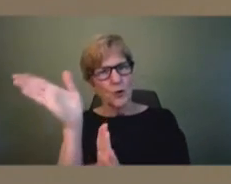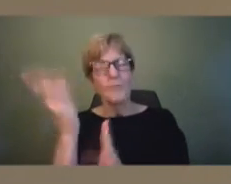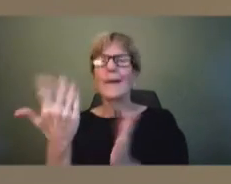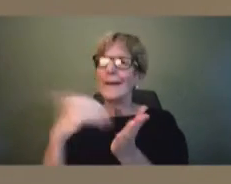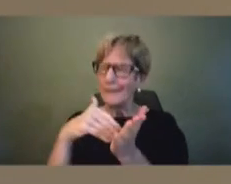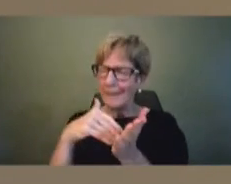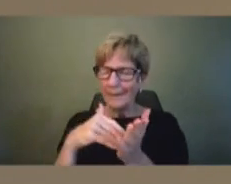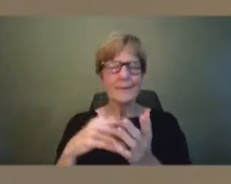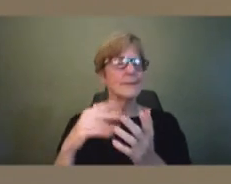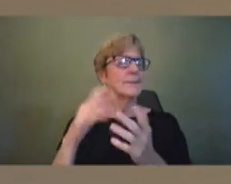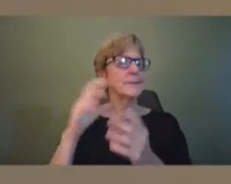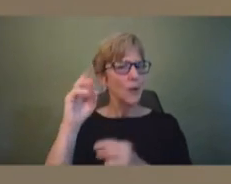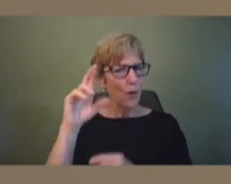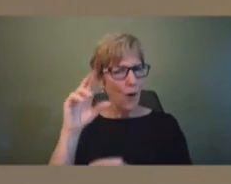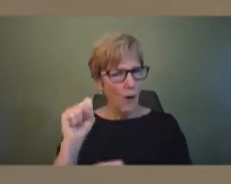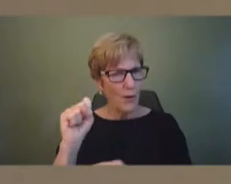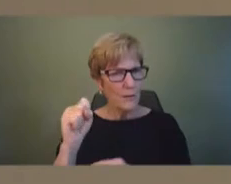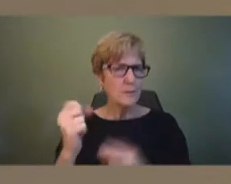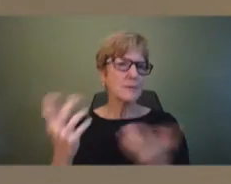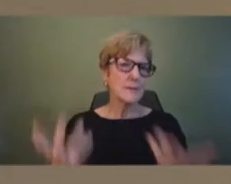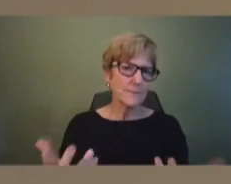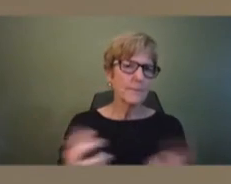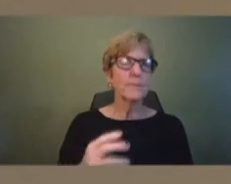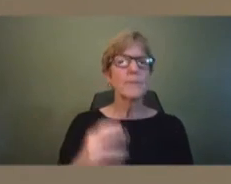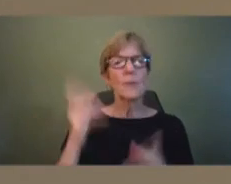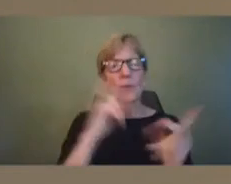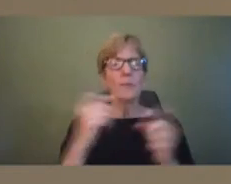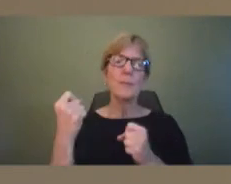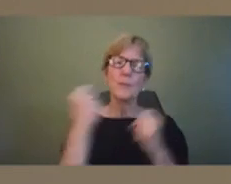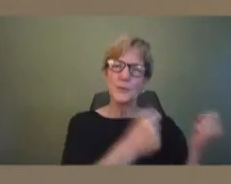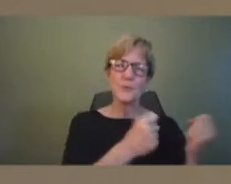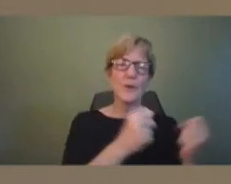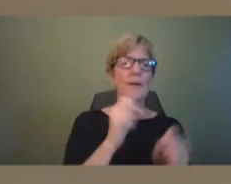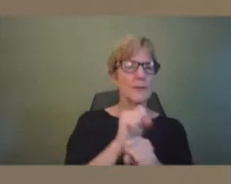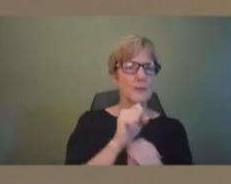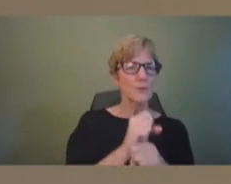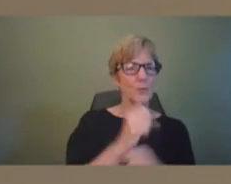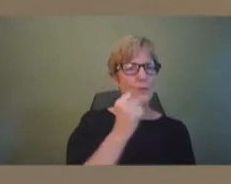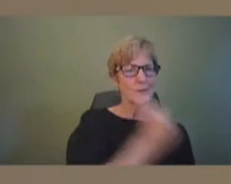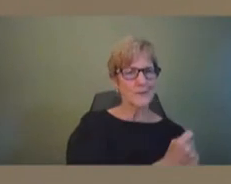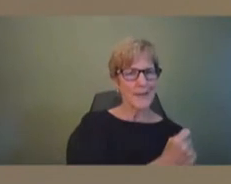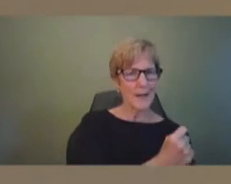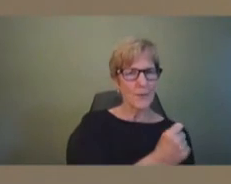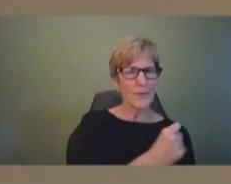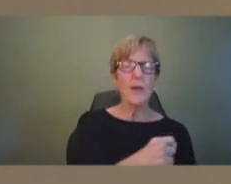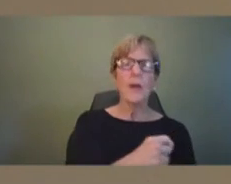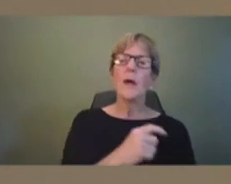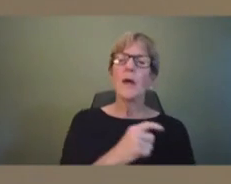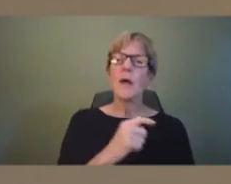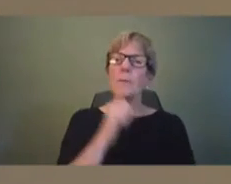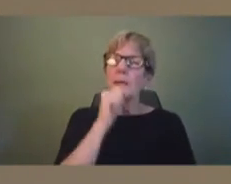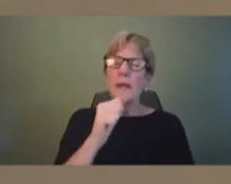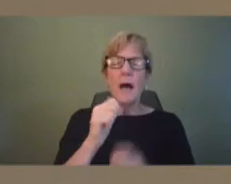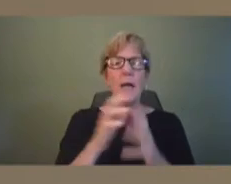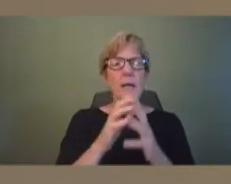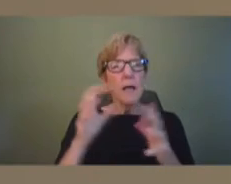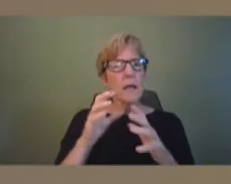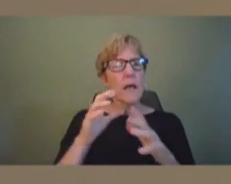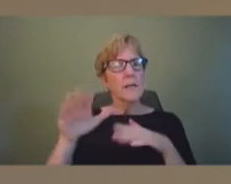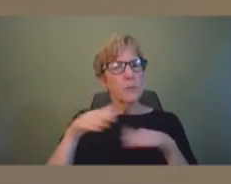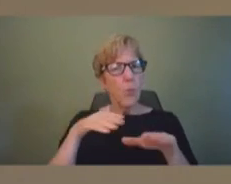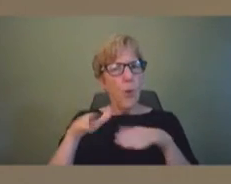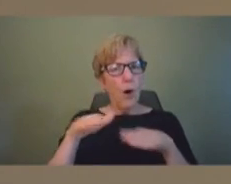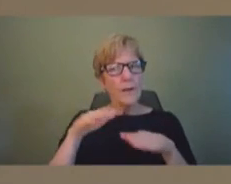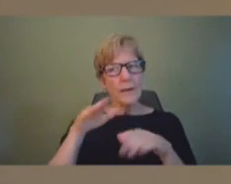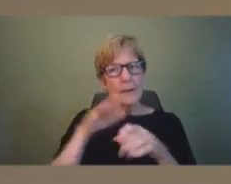use um and there are jobs down south but there's not a lot of pedestrian infrastructure to get